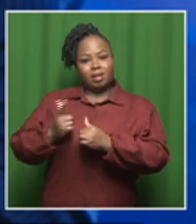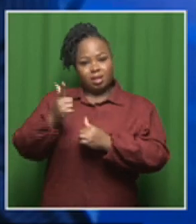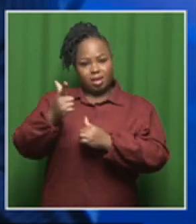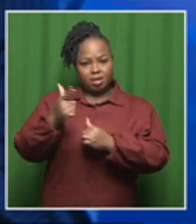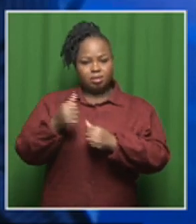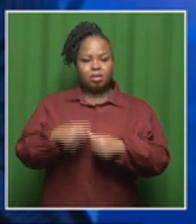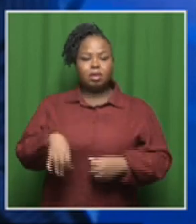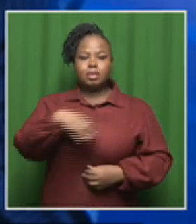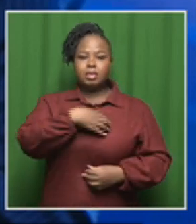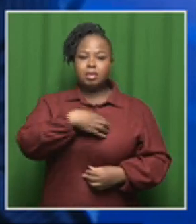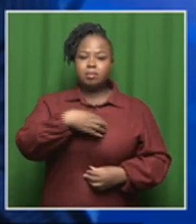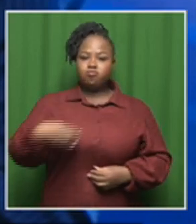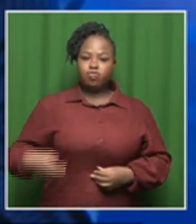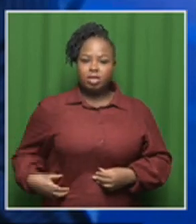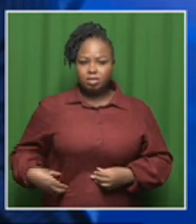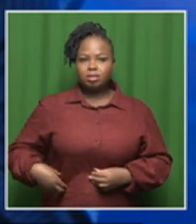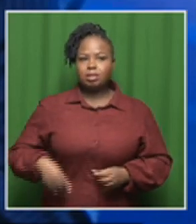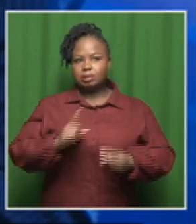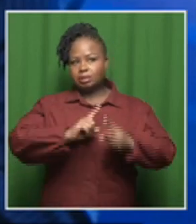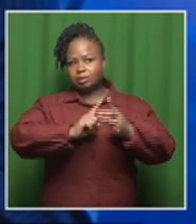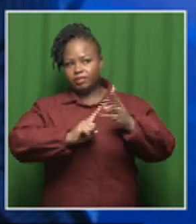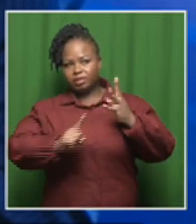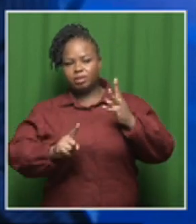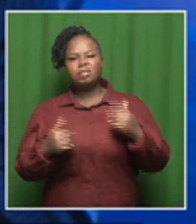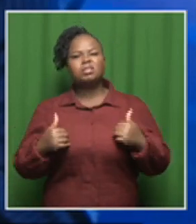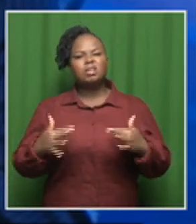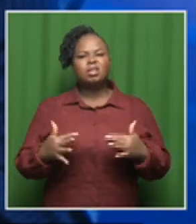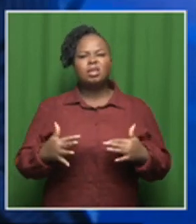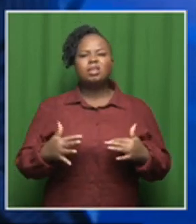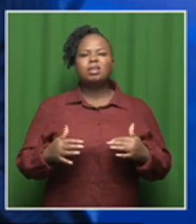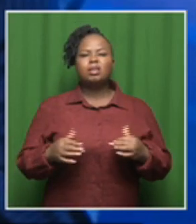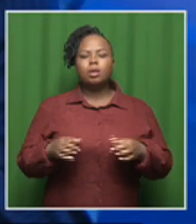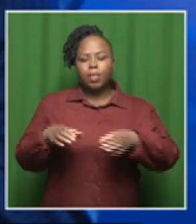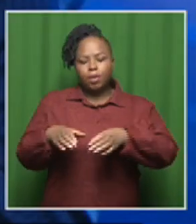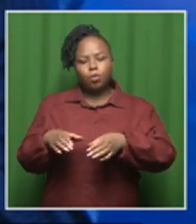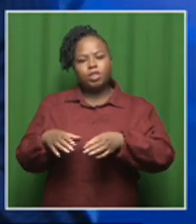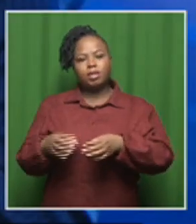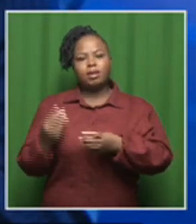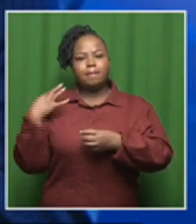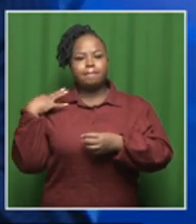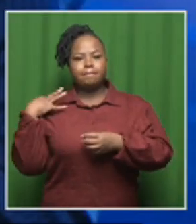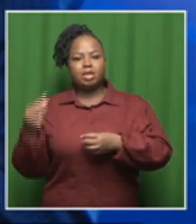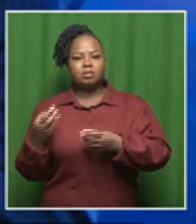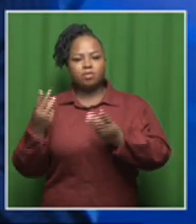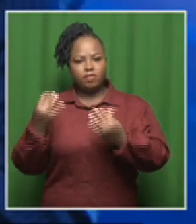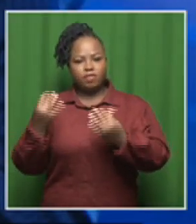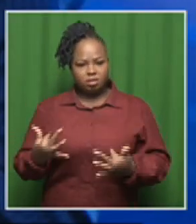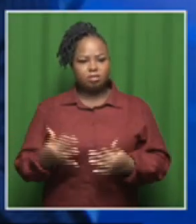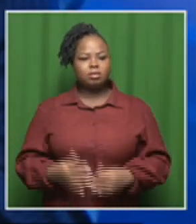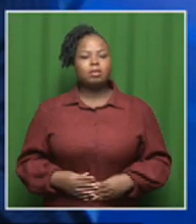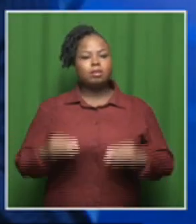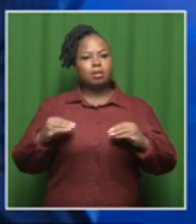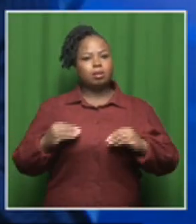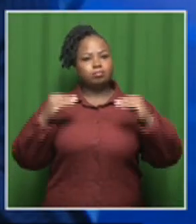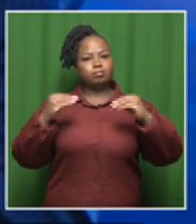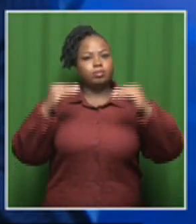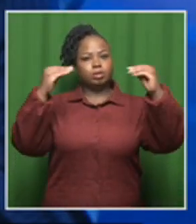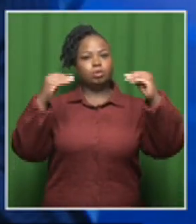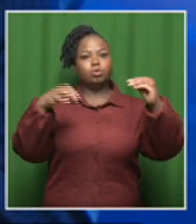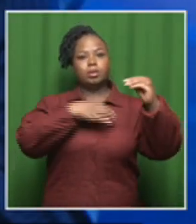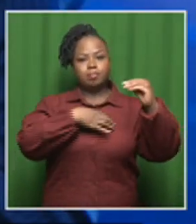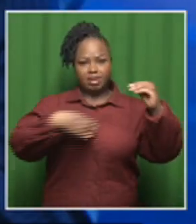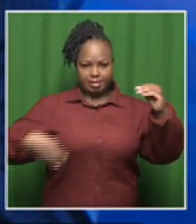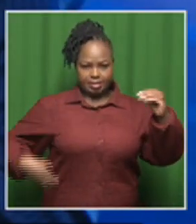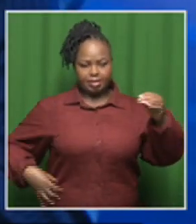and government when it started with finance ministers and central bank governors. And when it was elevated,